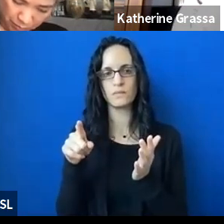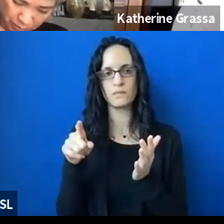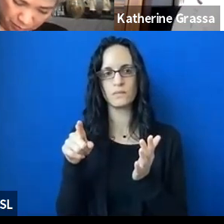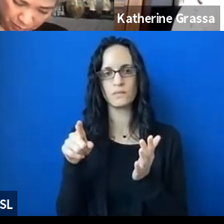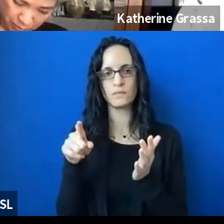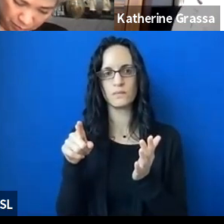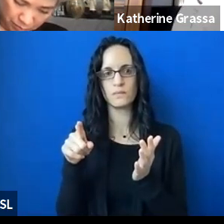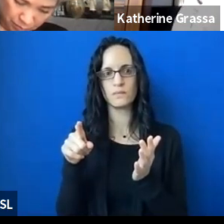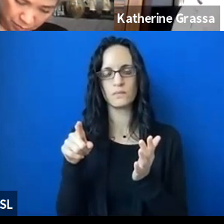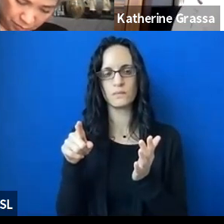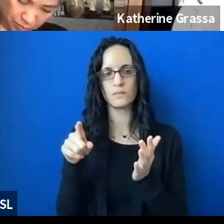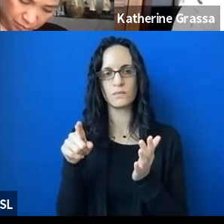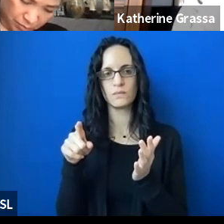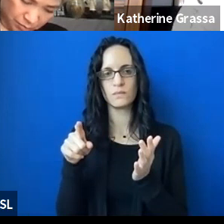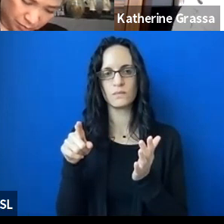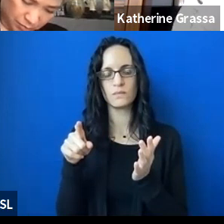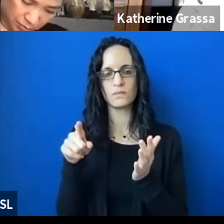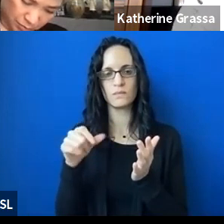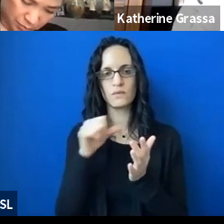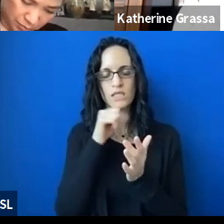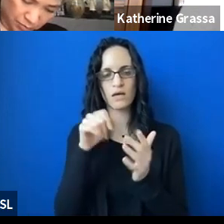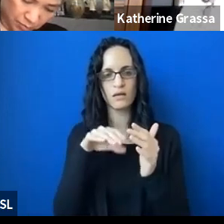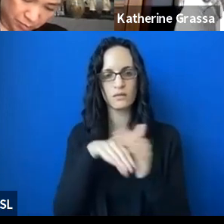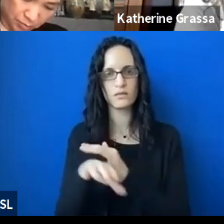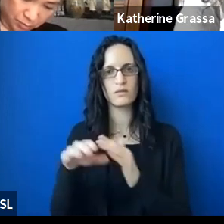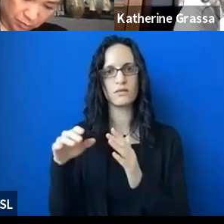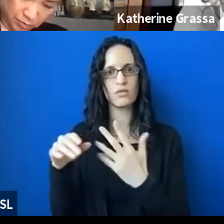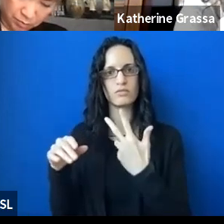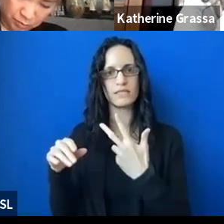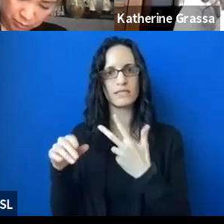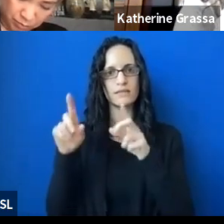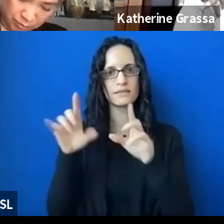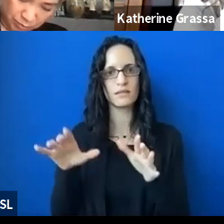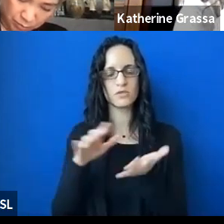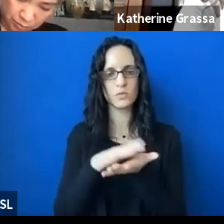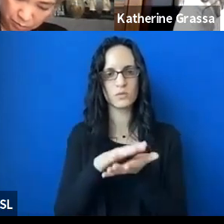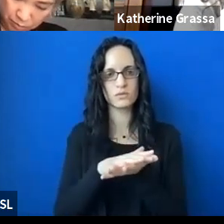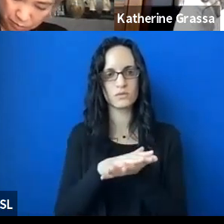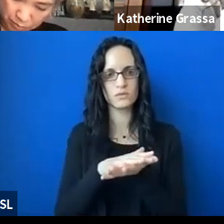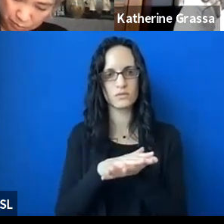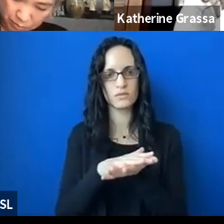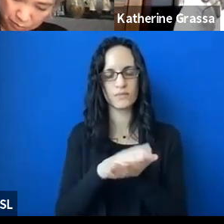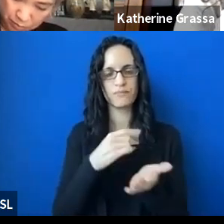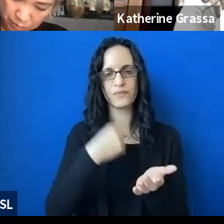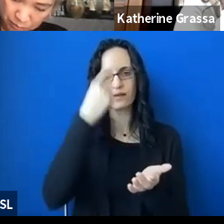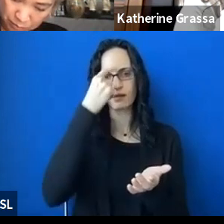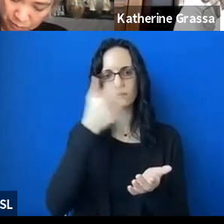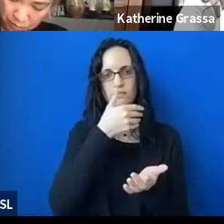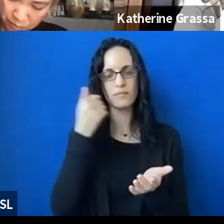Boston Latin and the other three other exam schools. I think the best way